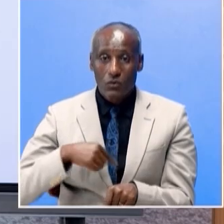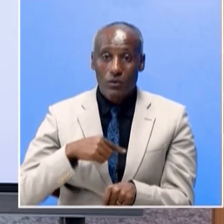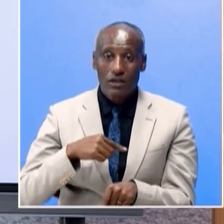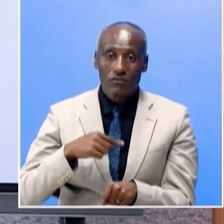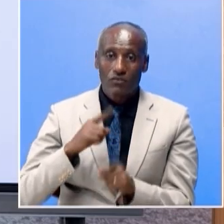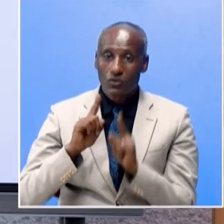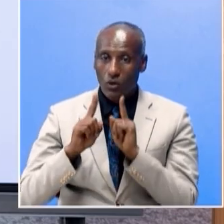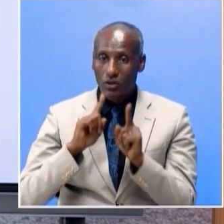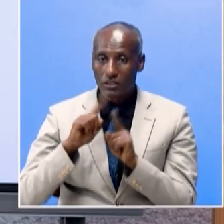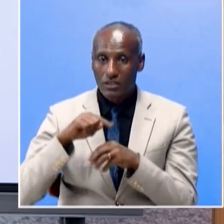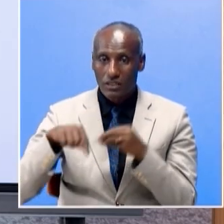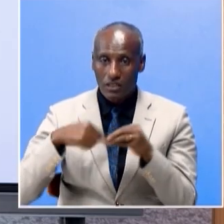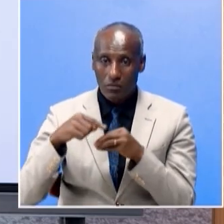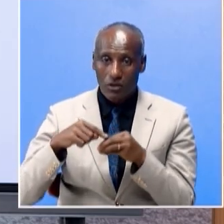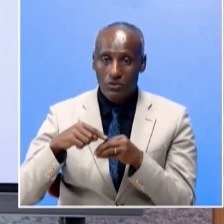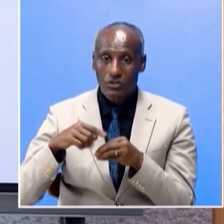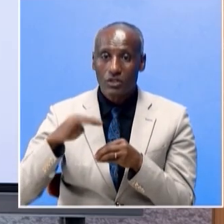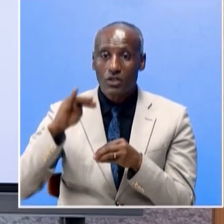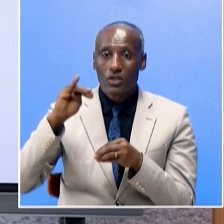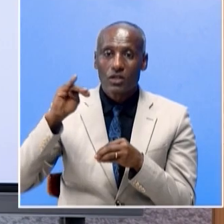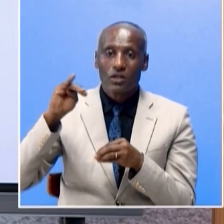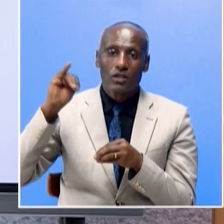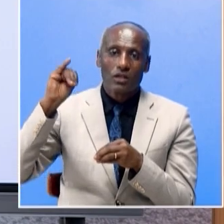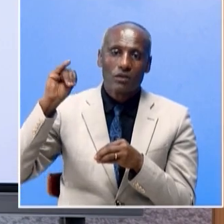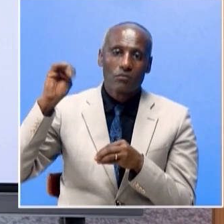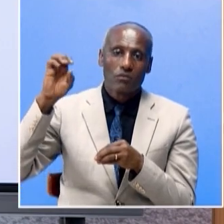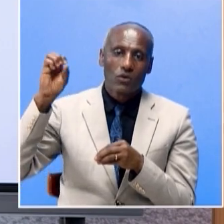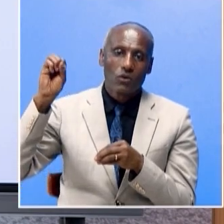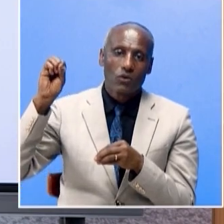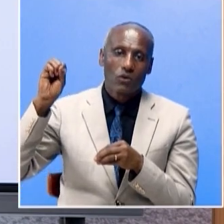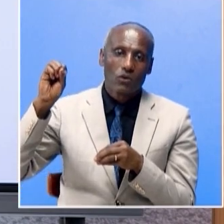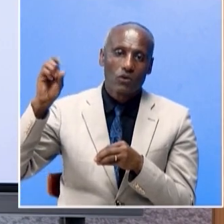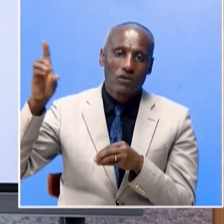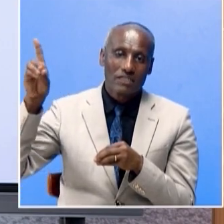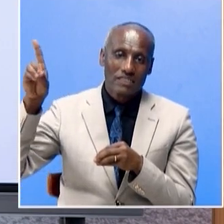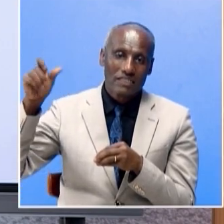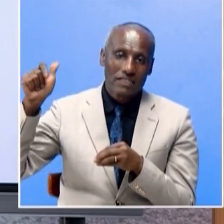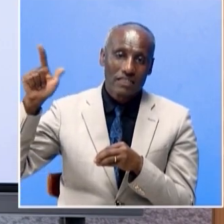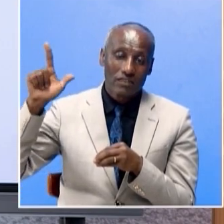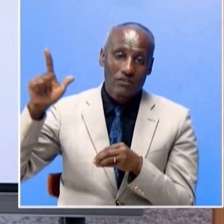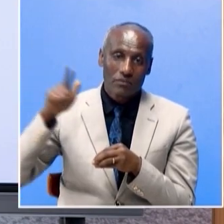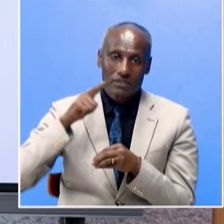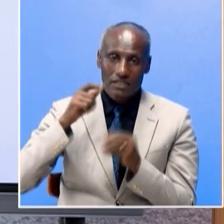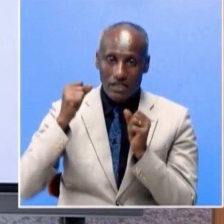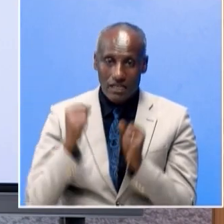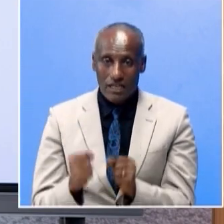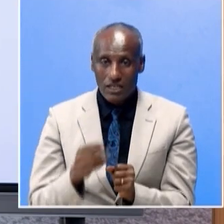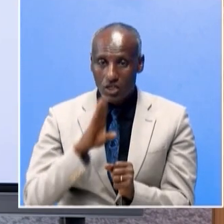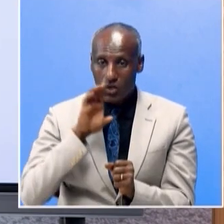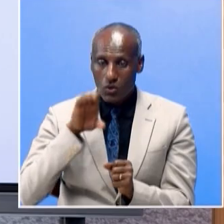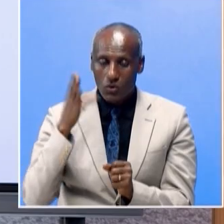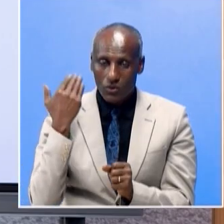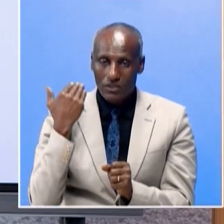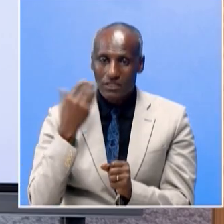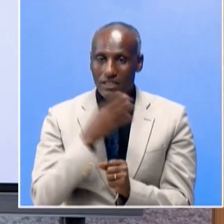about modal verbs, just like can, could, and be able to. Can is